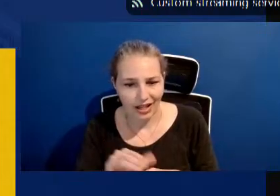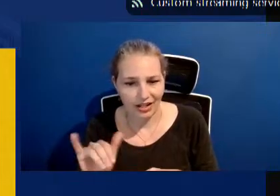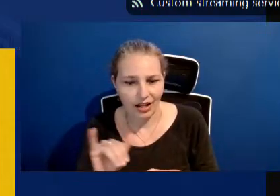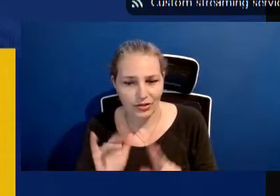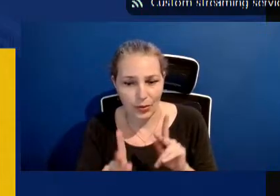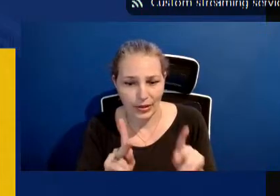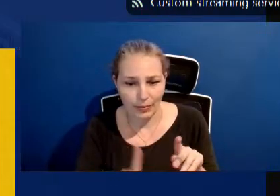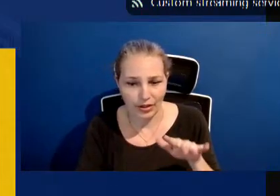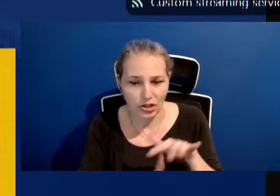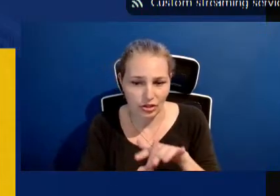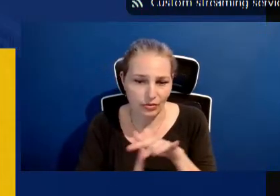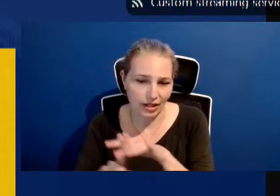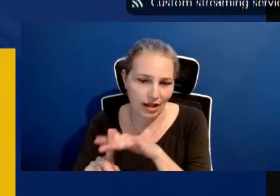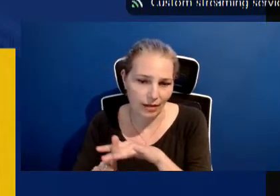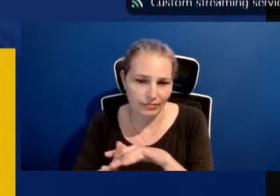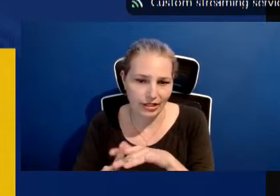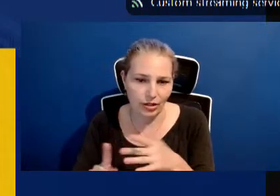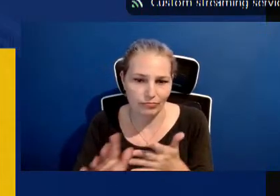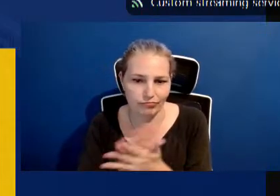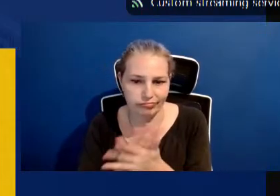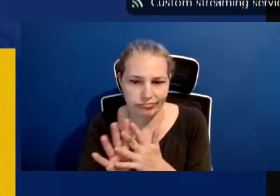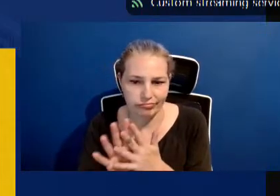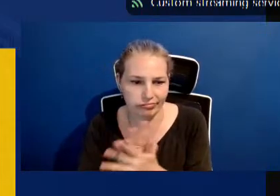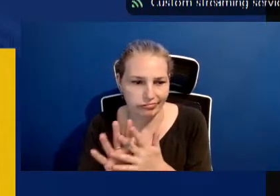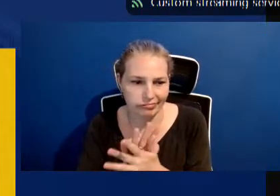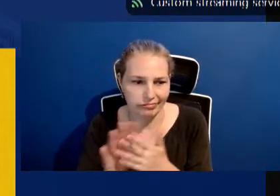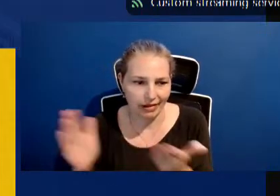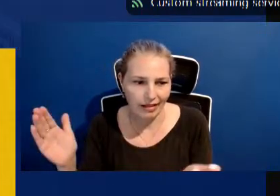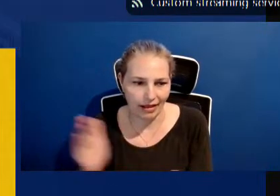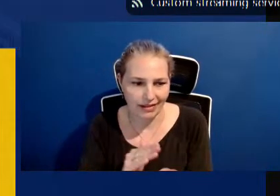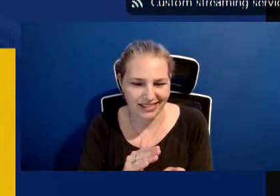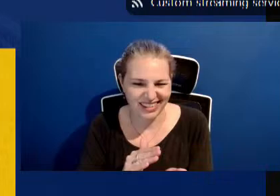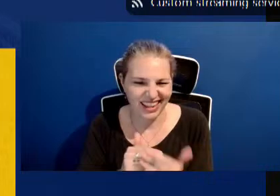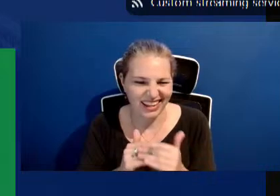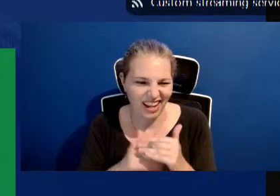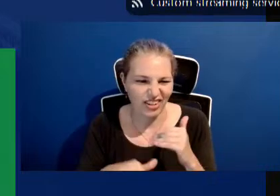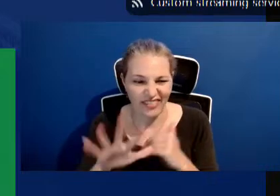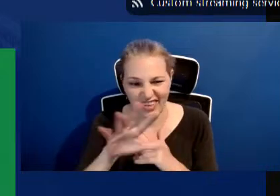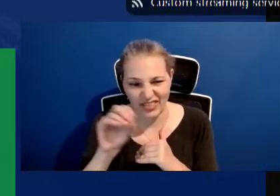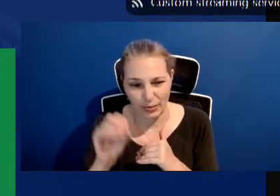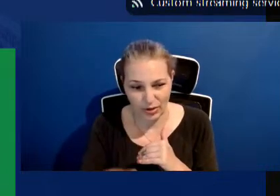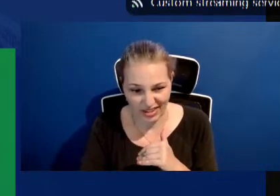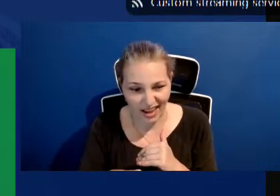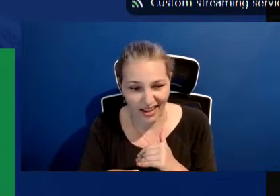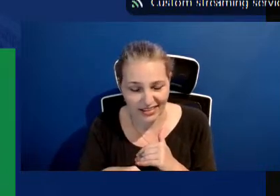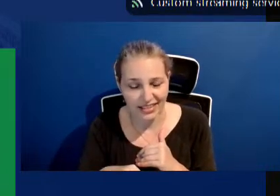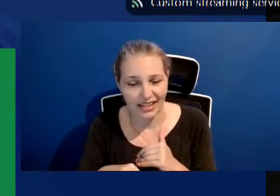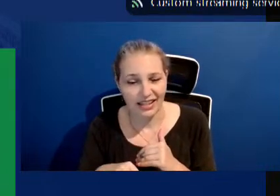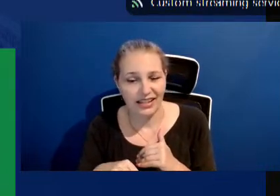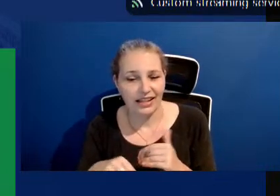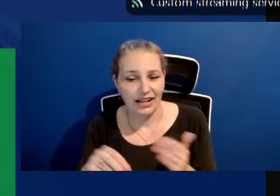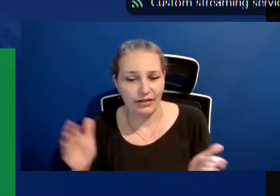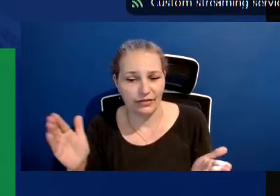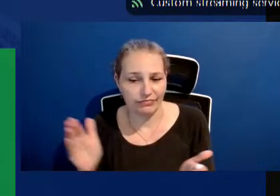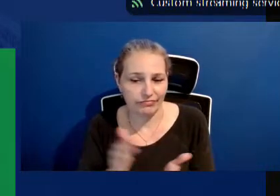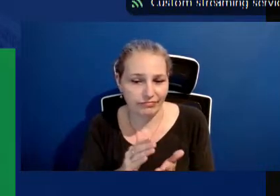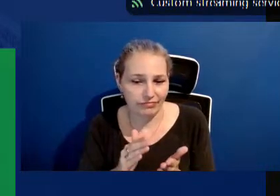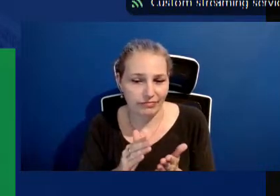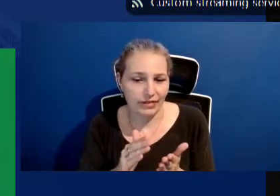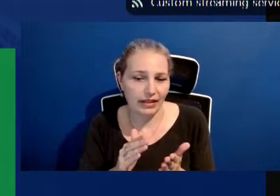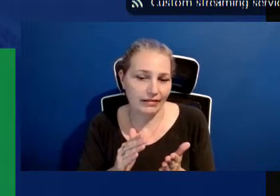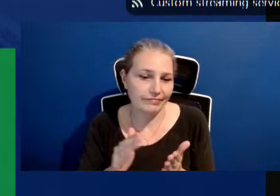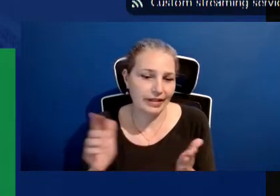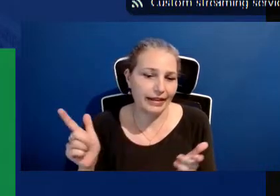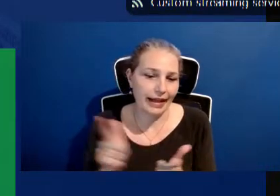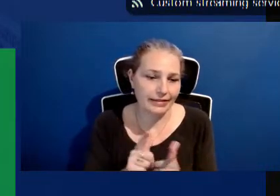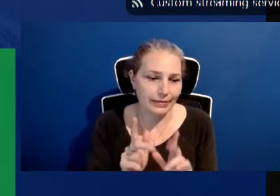reported having more than a 50% decrease in consumer traffic. In addition to that, we know that small businesses are still